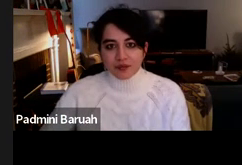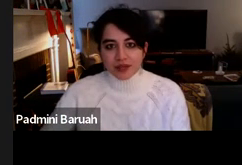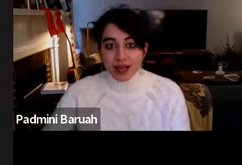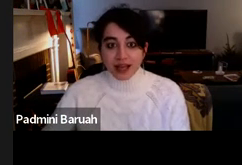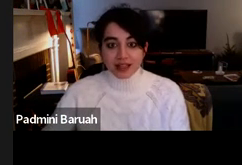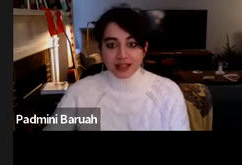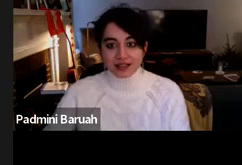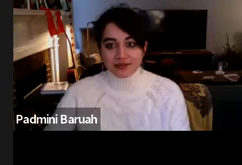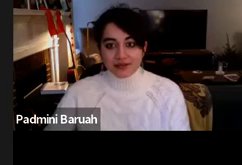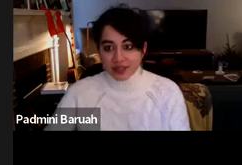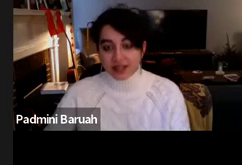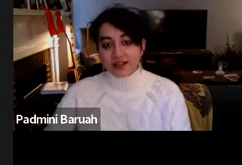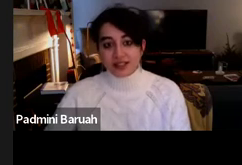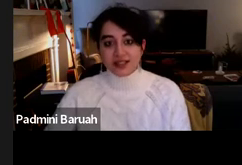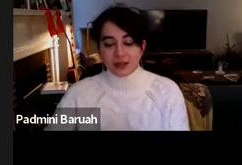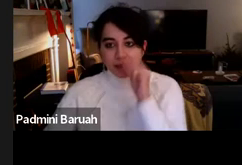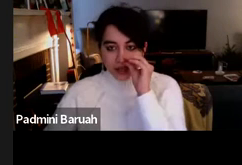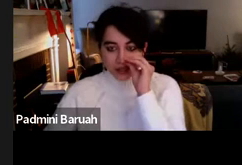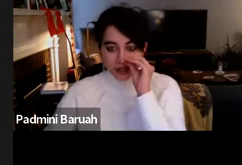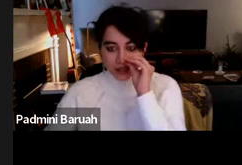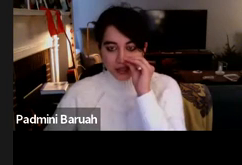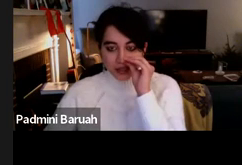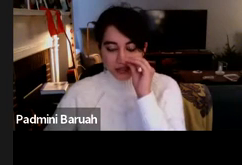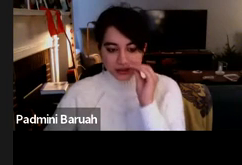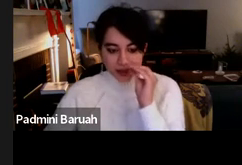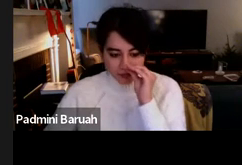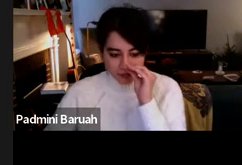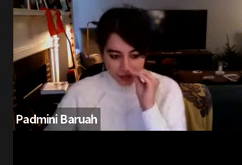But I think there's clear systemic bias.